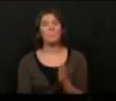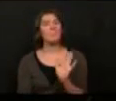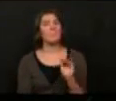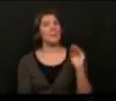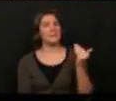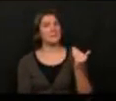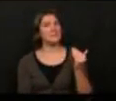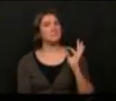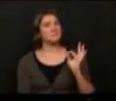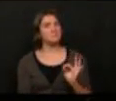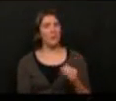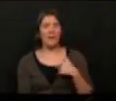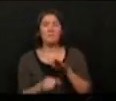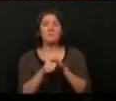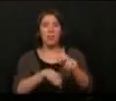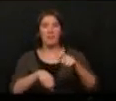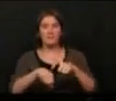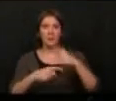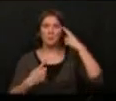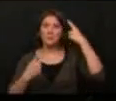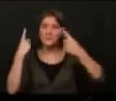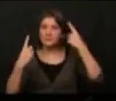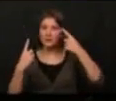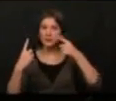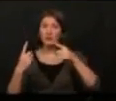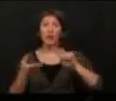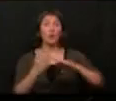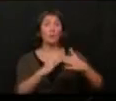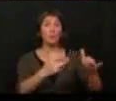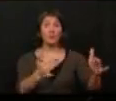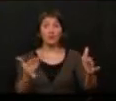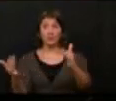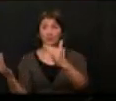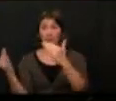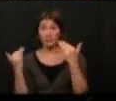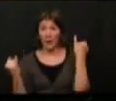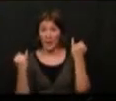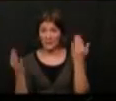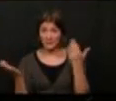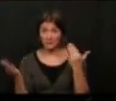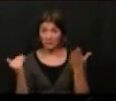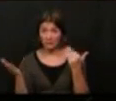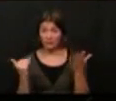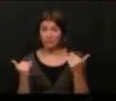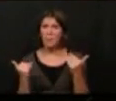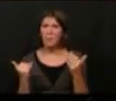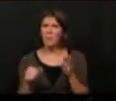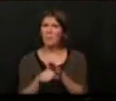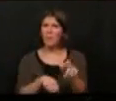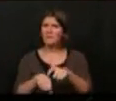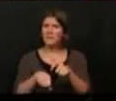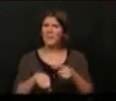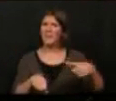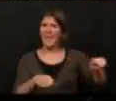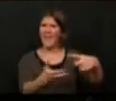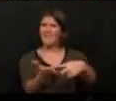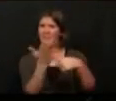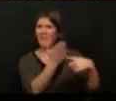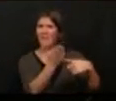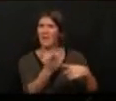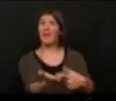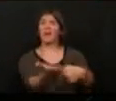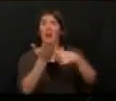the way it should be. We've had a lot of time to consider. The community's had a lot of time to talk about it. The community has had a lot of time to talk about it, and the